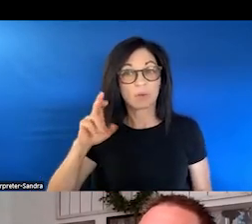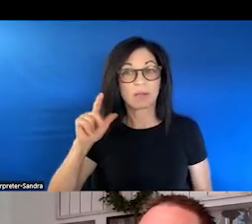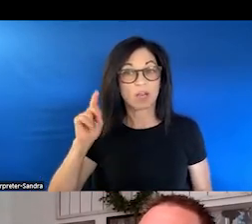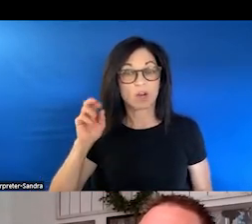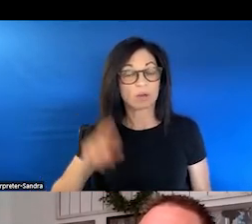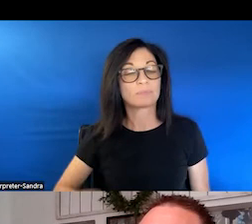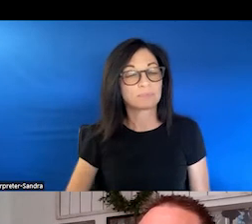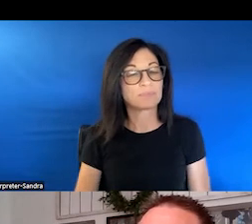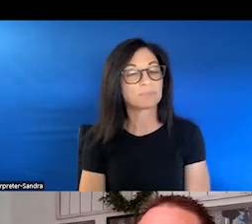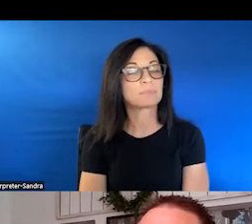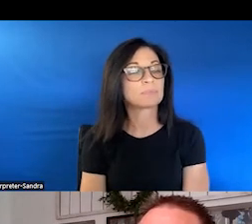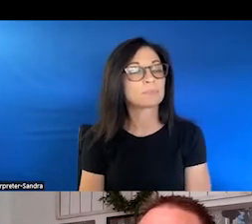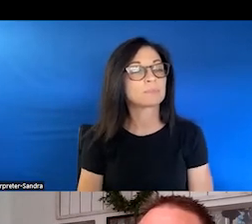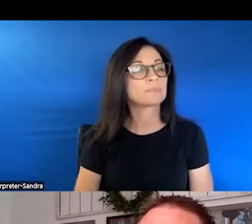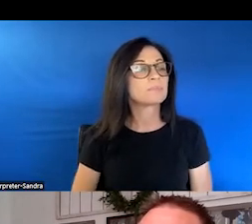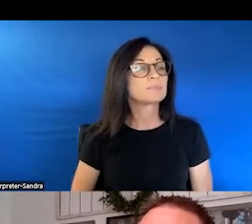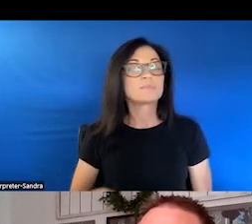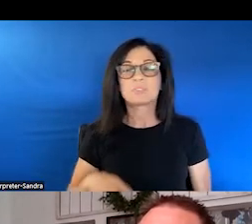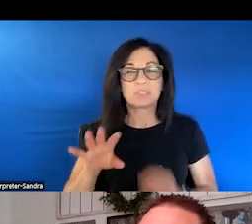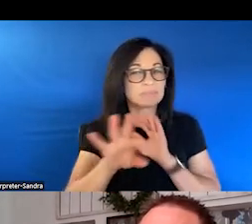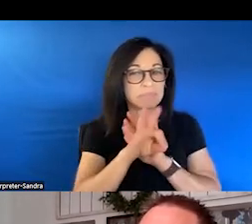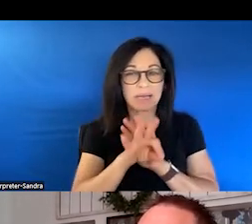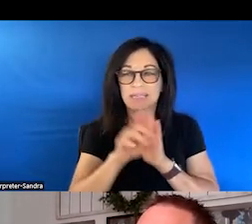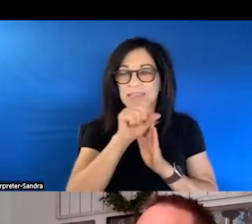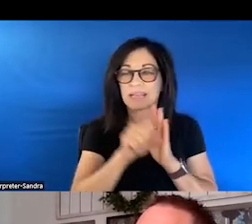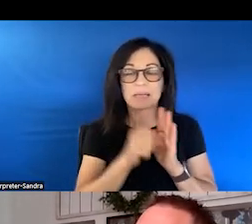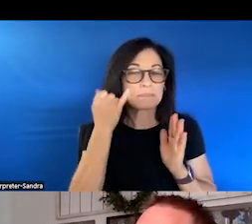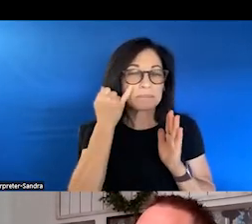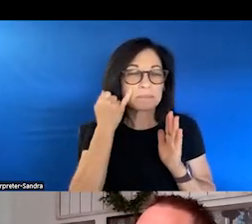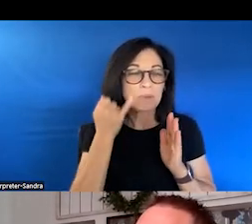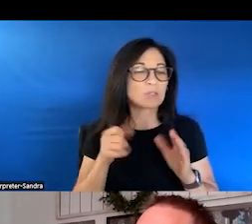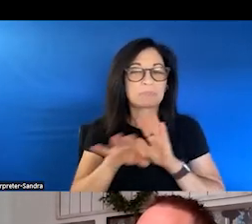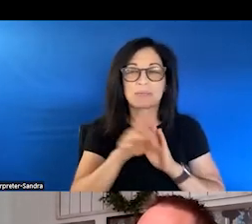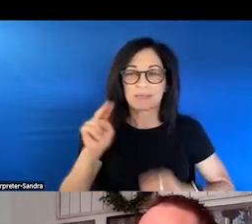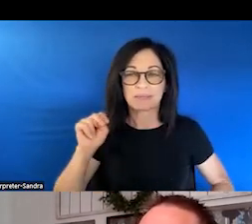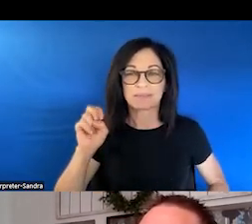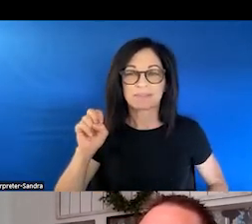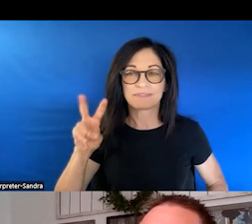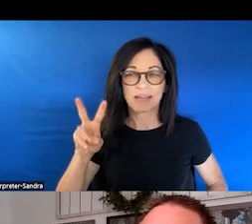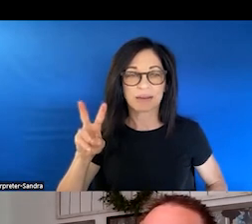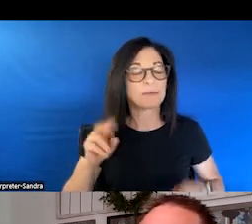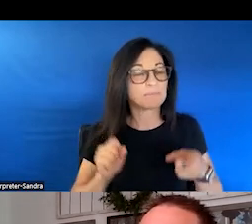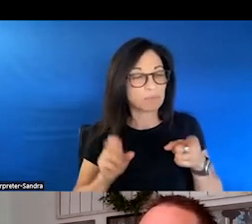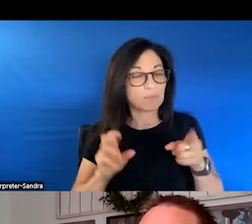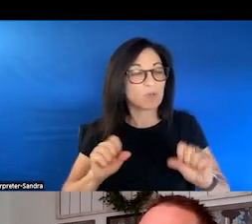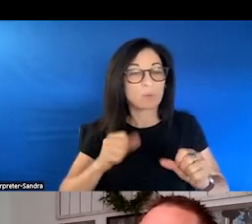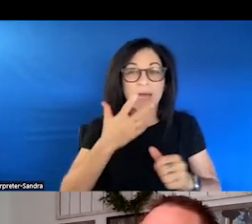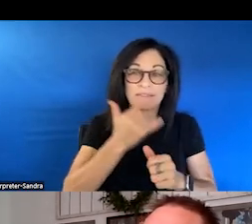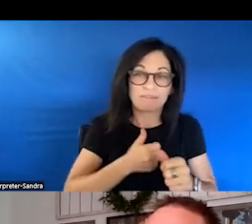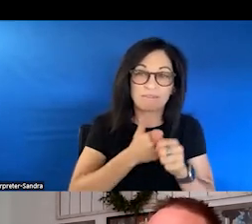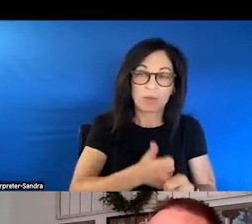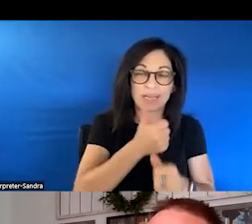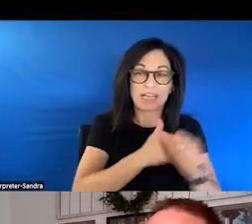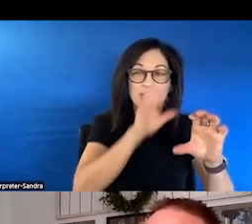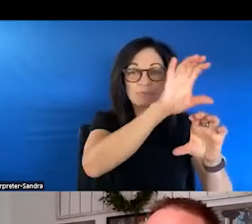And once you go in, we can do any state that we want. Let's say we're going into Nevada to do that. And of course, we can do this county by county, or we can do the